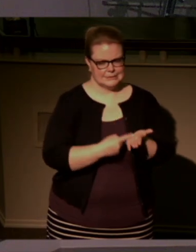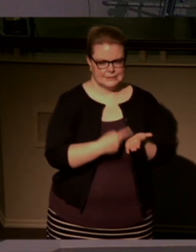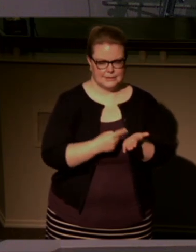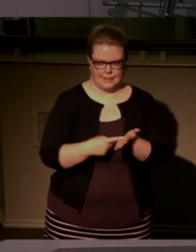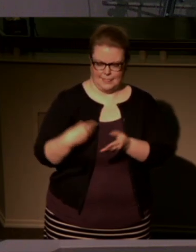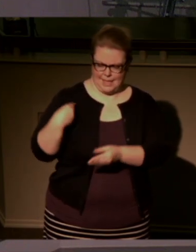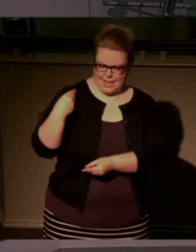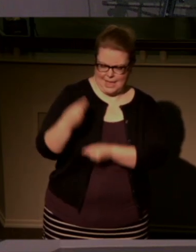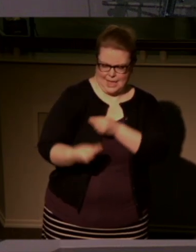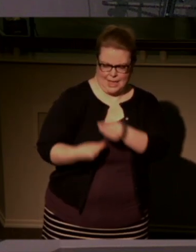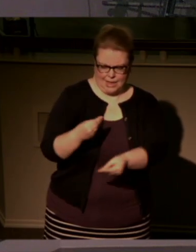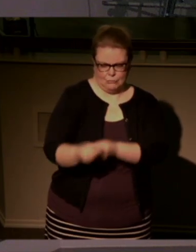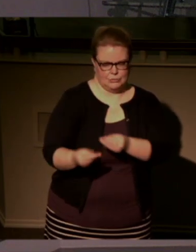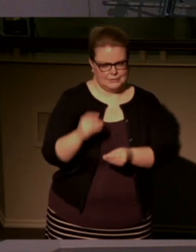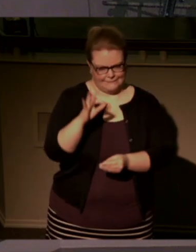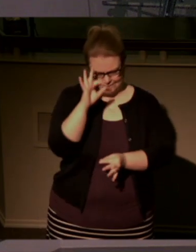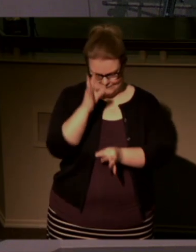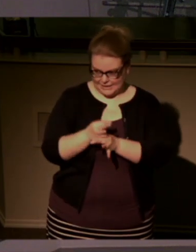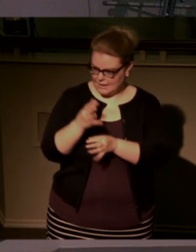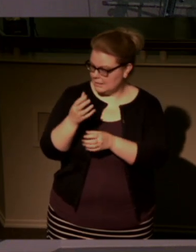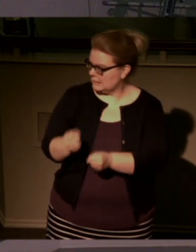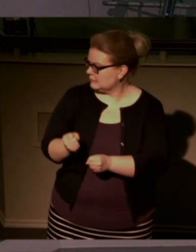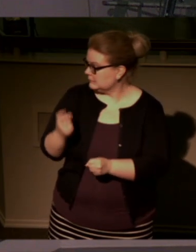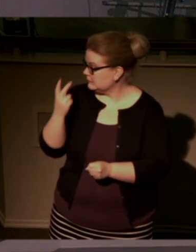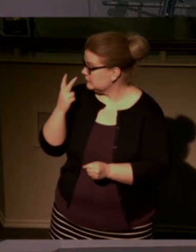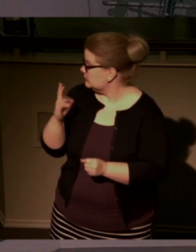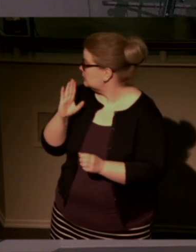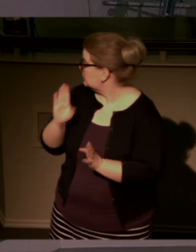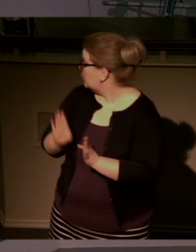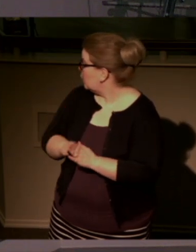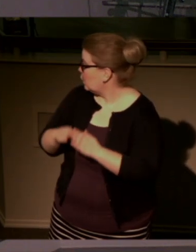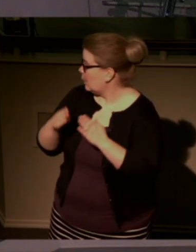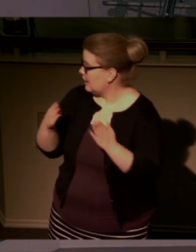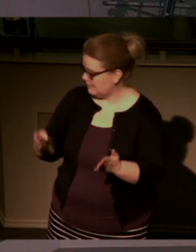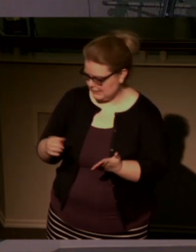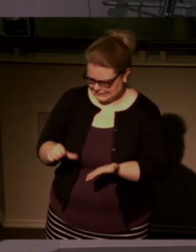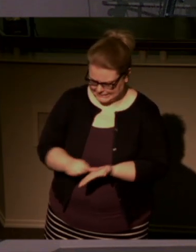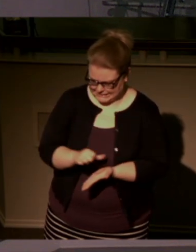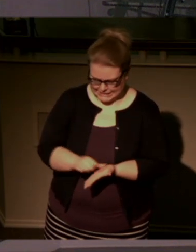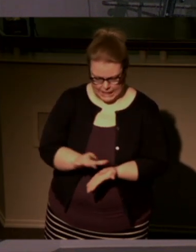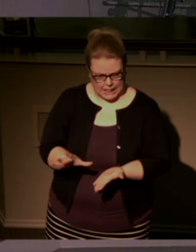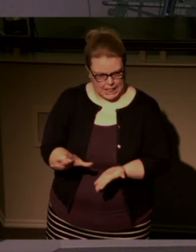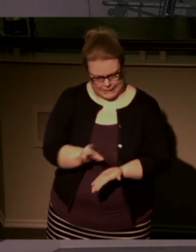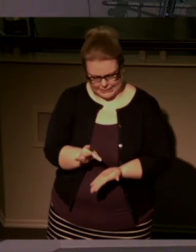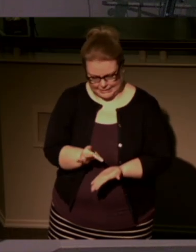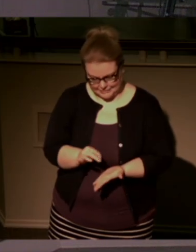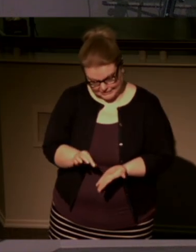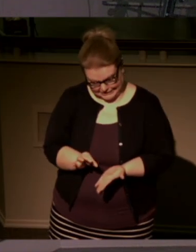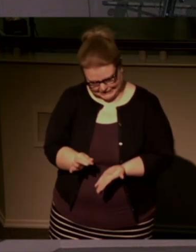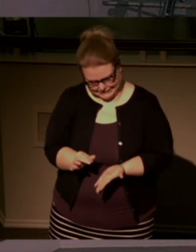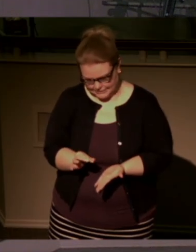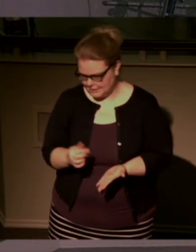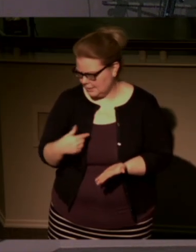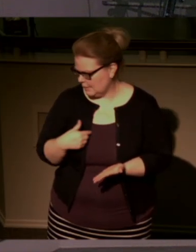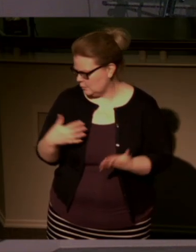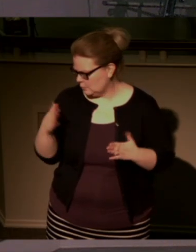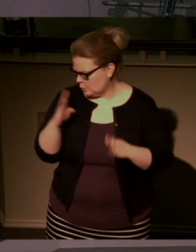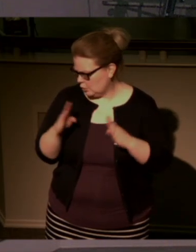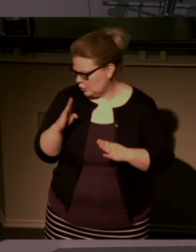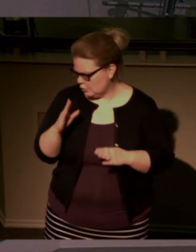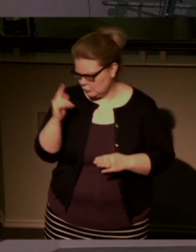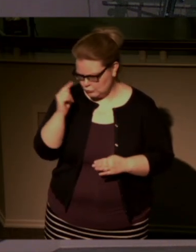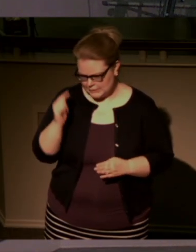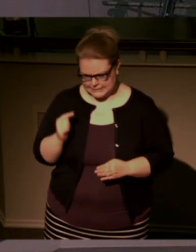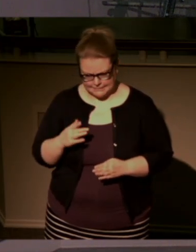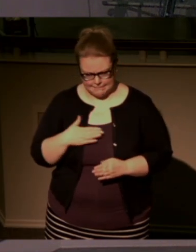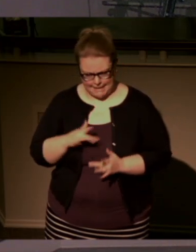heritage of faith. See if this page will open. Yes, it will open. I was worried that Tracy got my Bible and glued